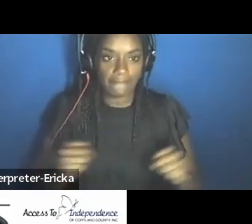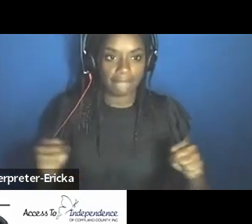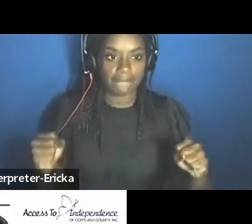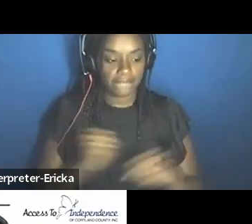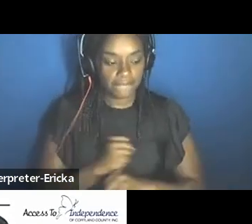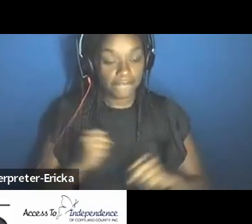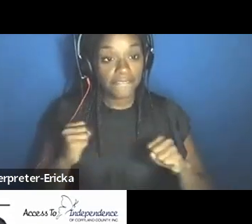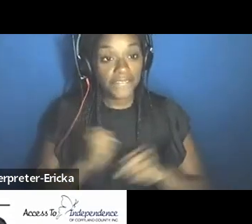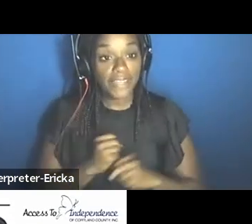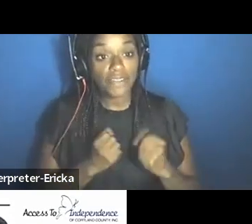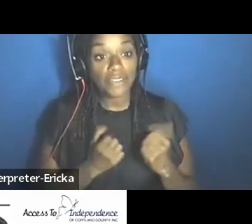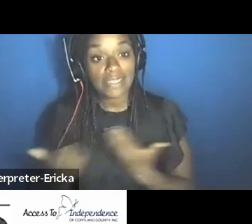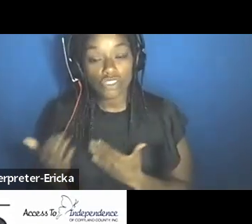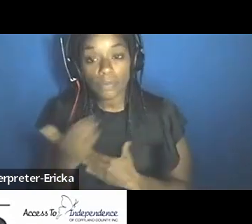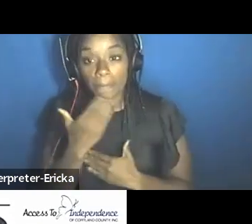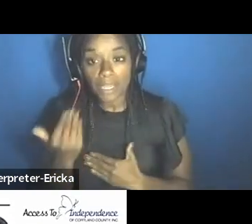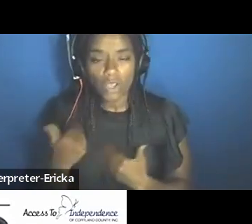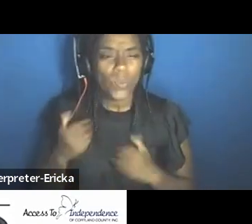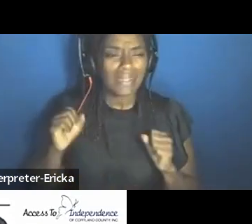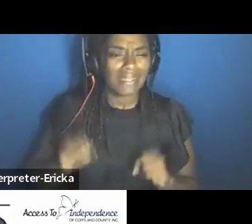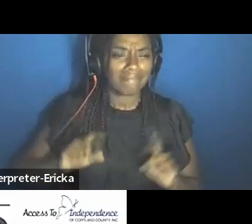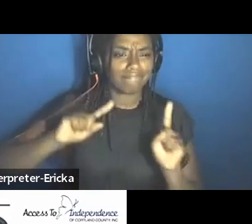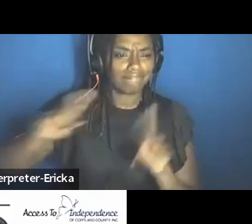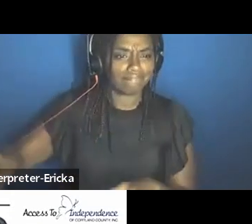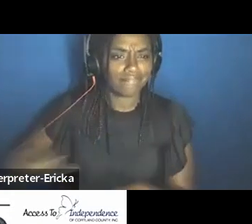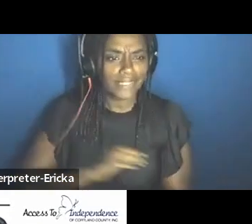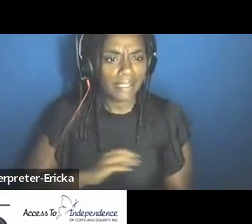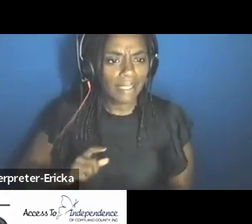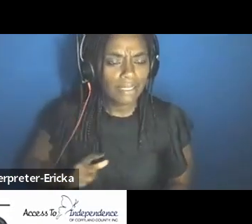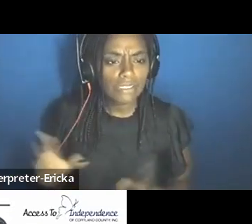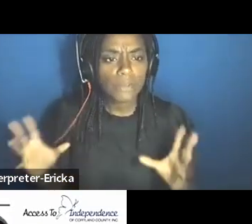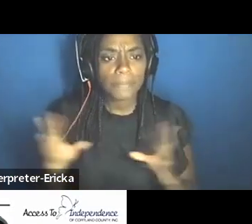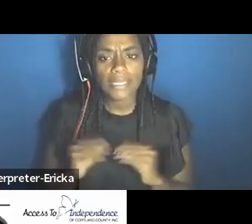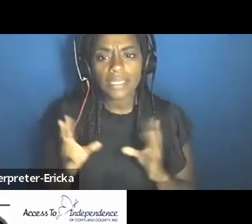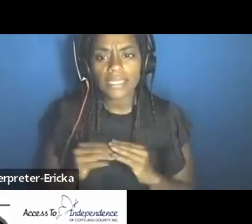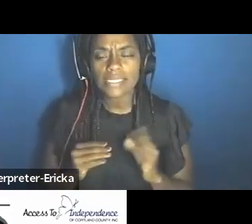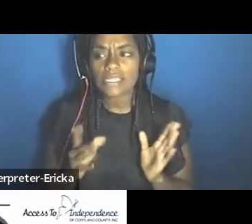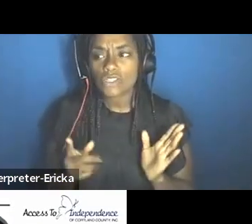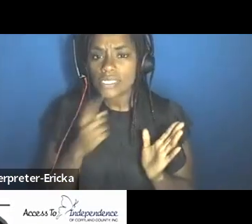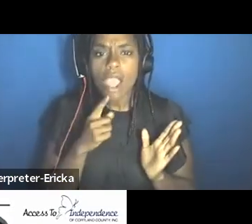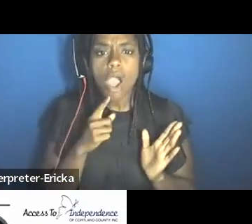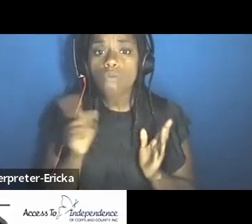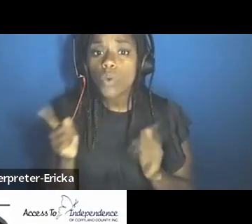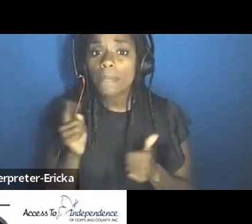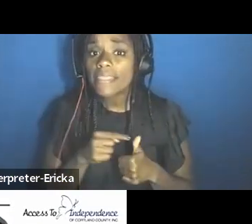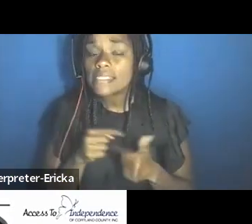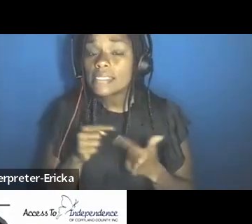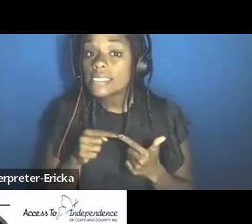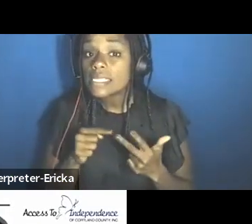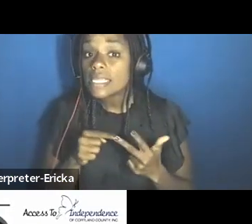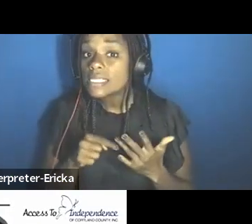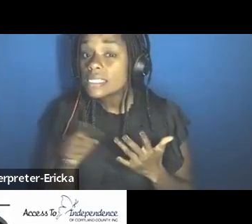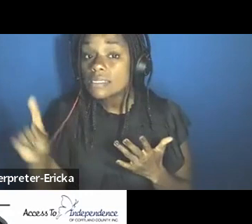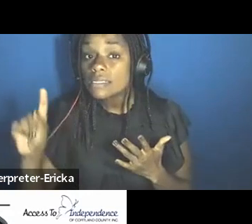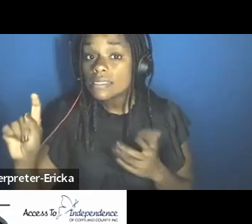mean, we can be going to council meetings, going to things and being like, hi, did you think about this? What about this? And really, the more you do that,